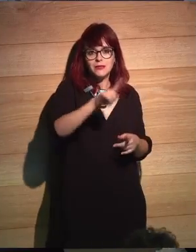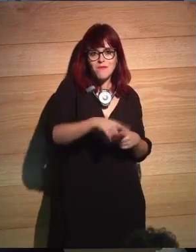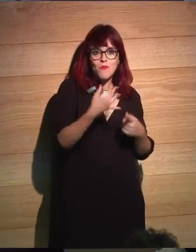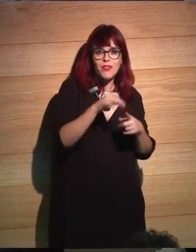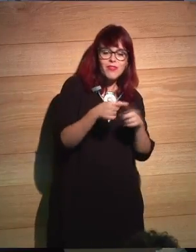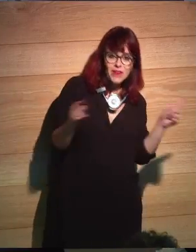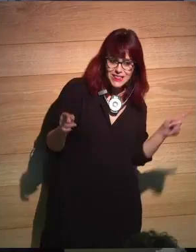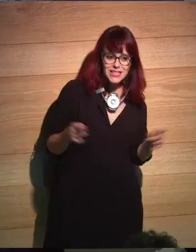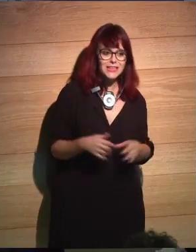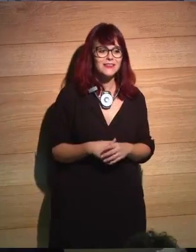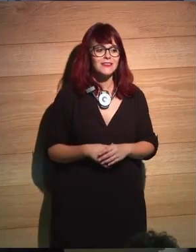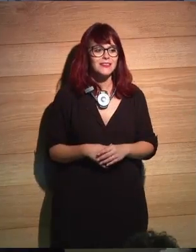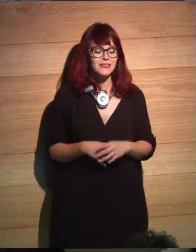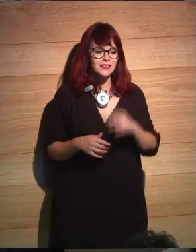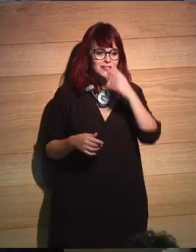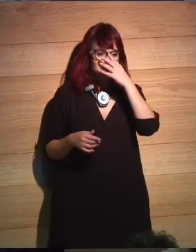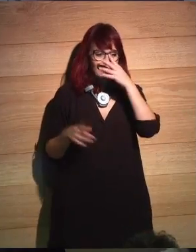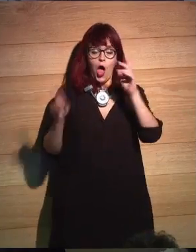because do you really? Course. Yeah.